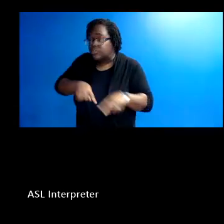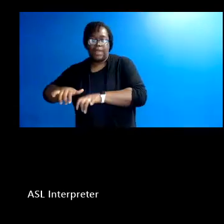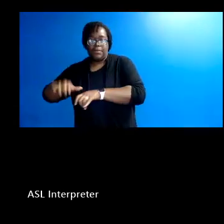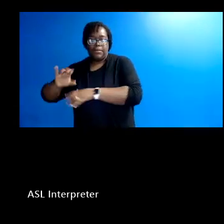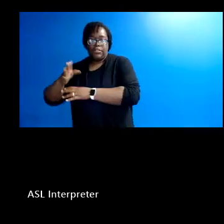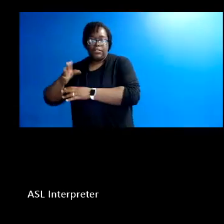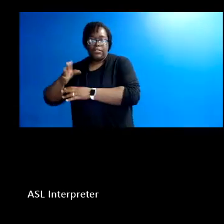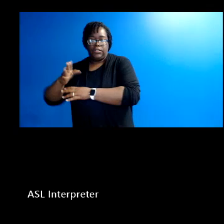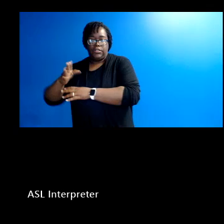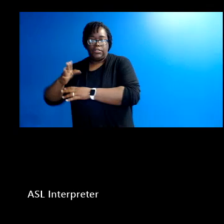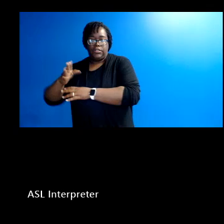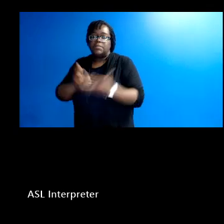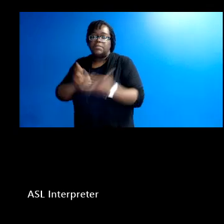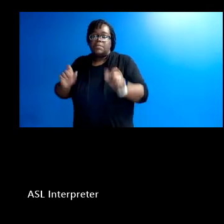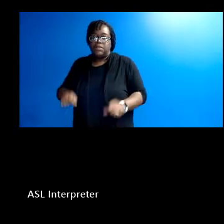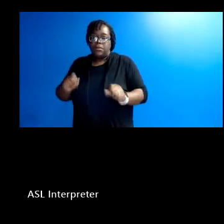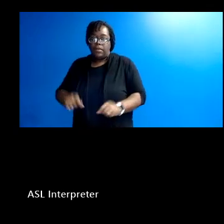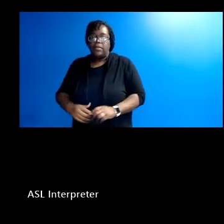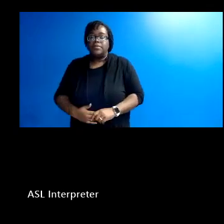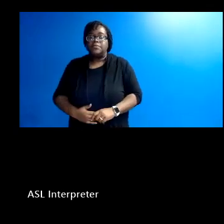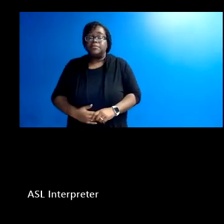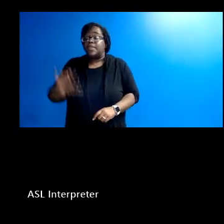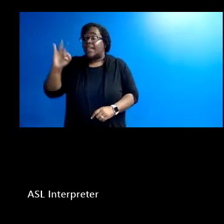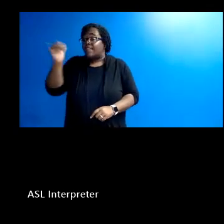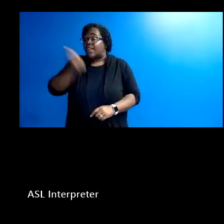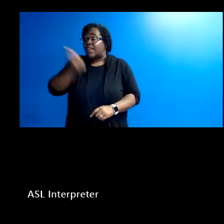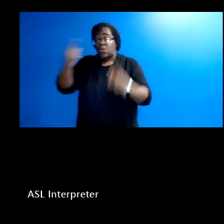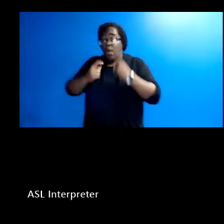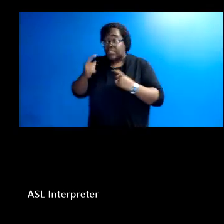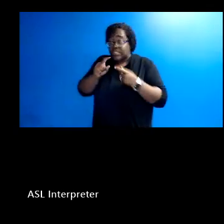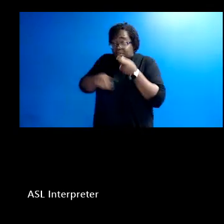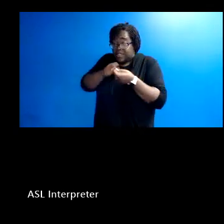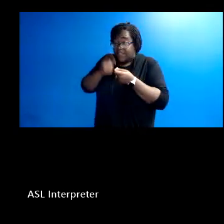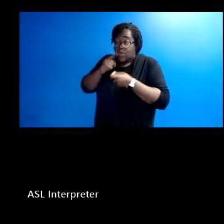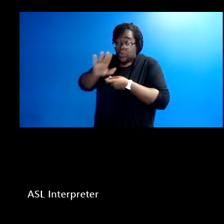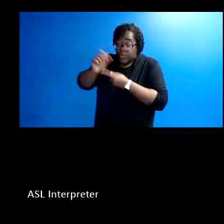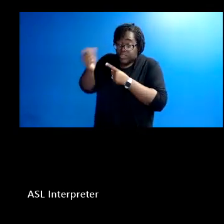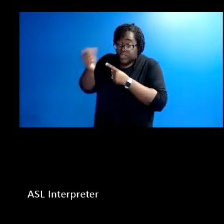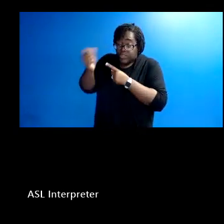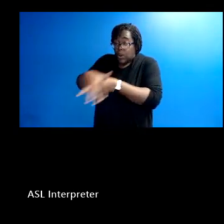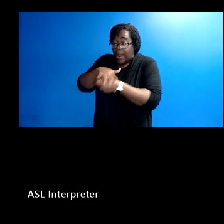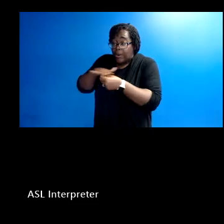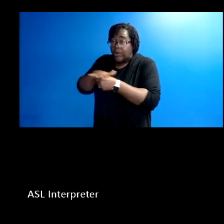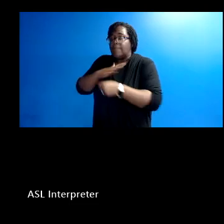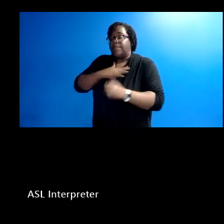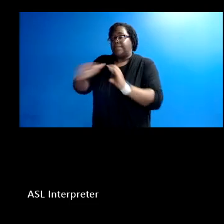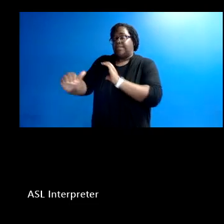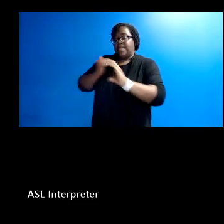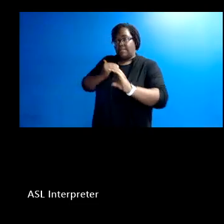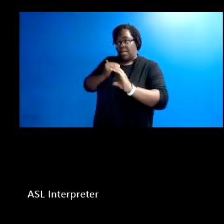as many as we can. Then if you have any questions that are specific to your neighborhood, please email us or